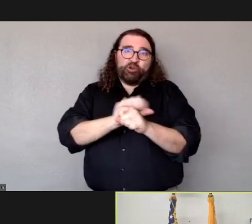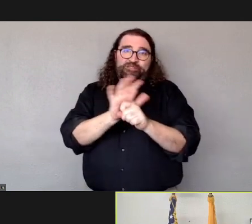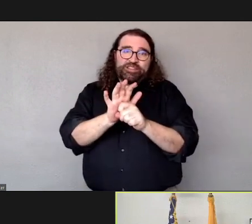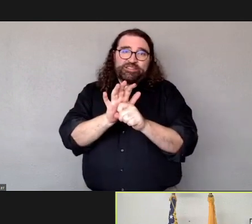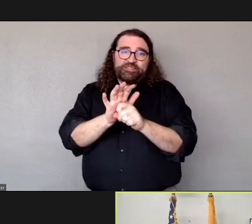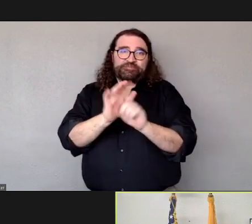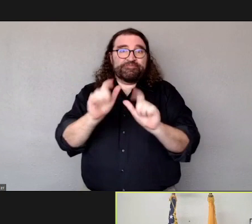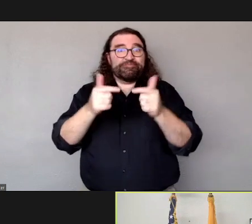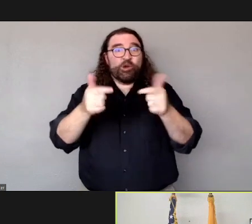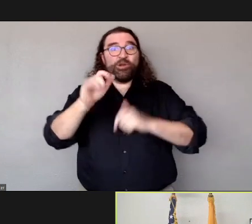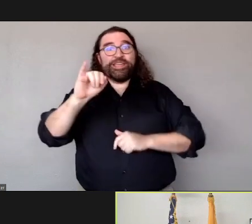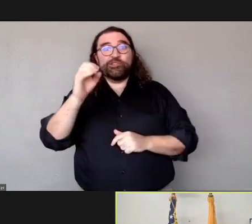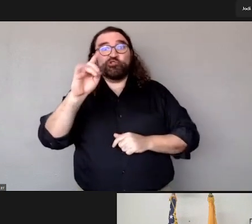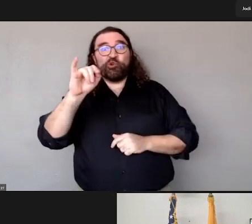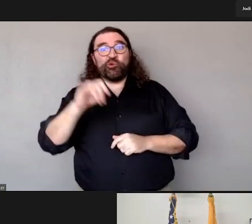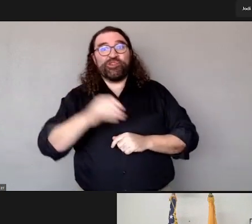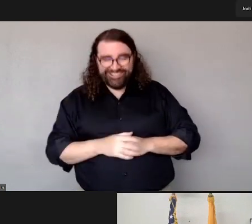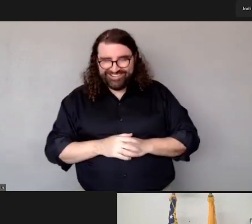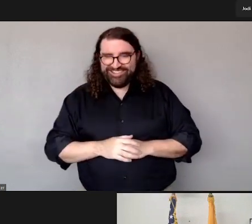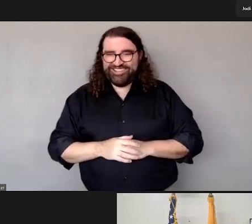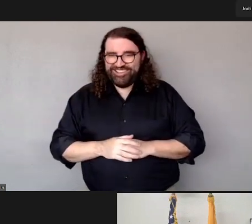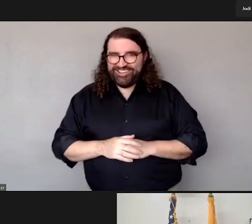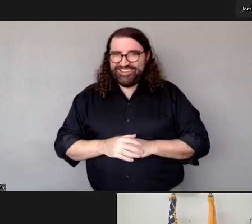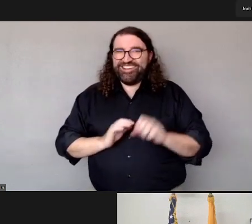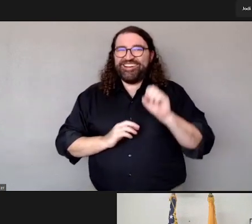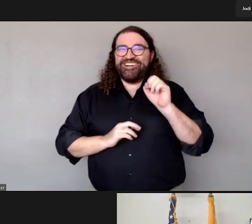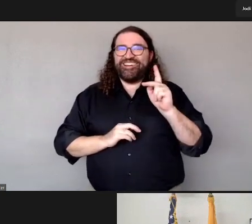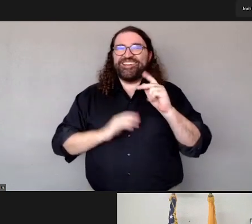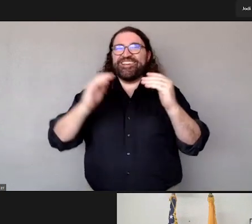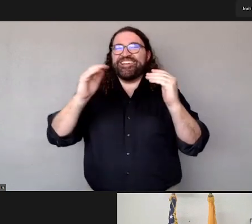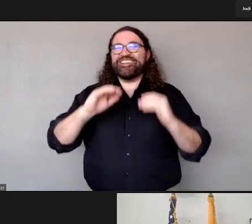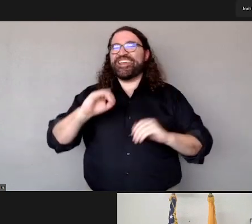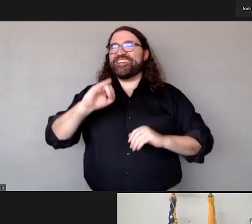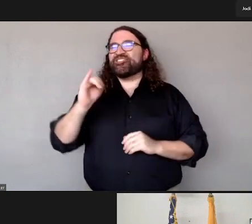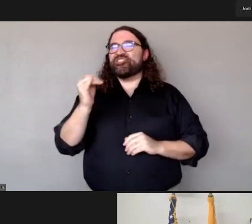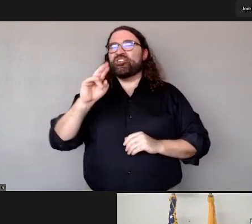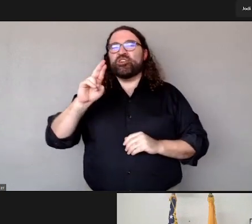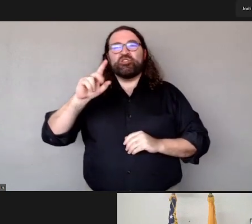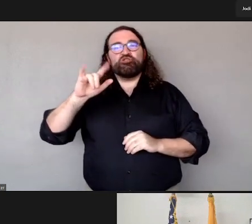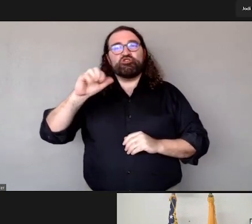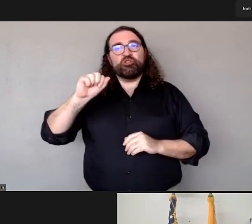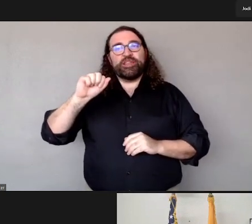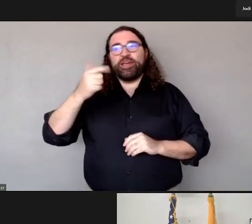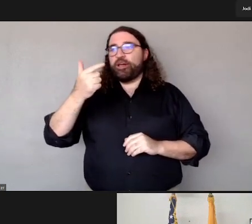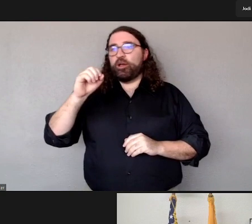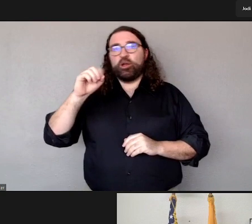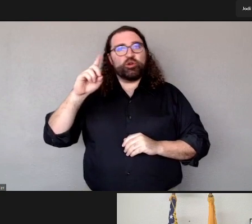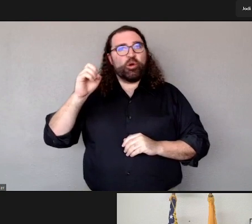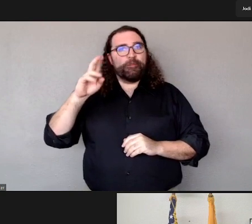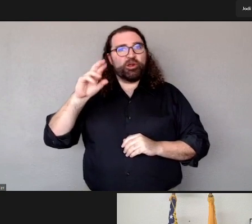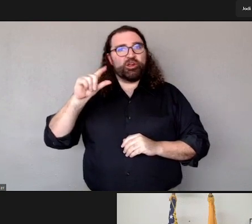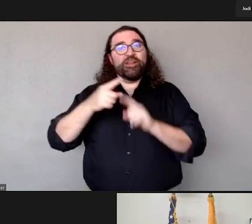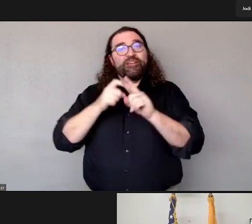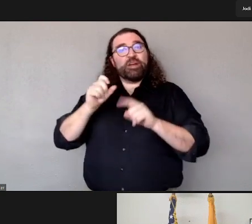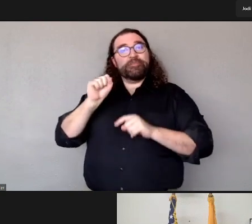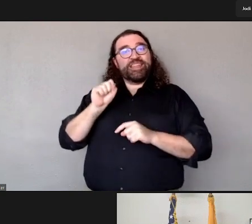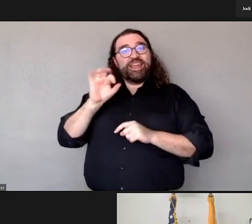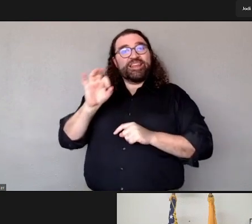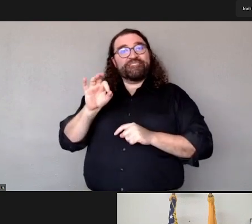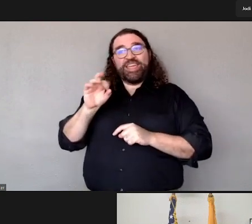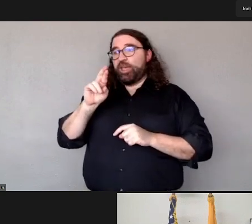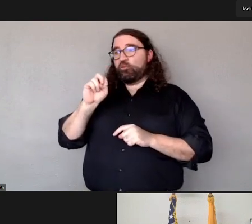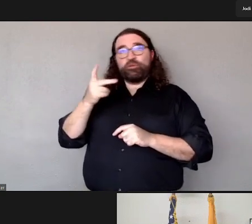Jody. All right, next we'll go to Julia Goldberg at the Santa Fe Reporter. And